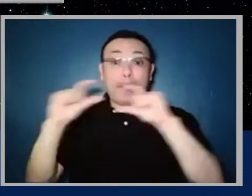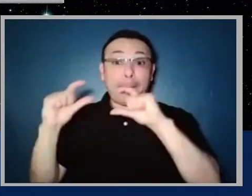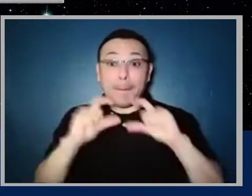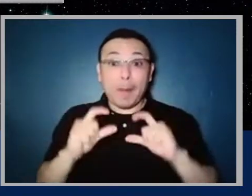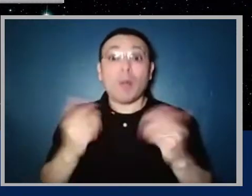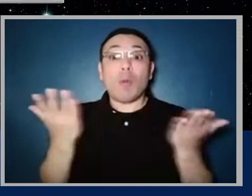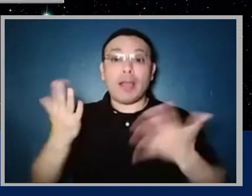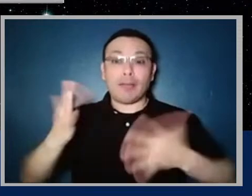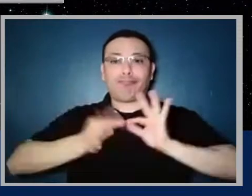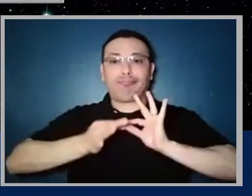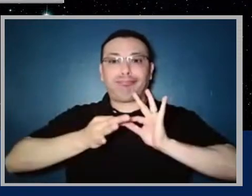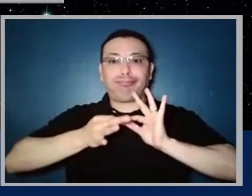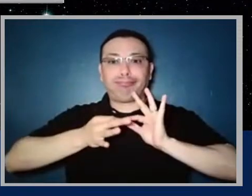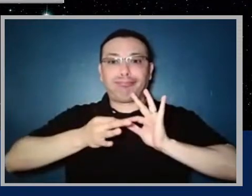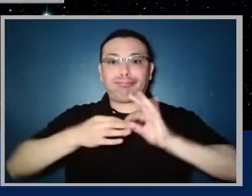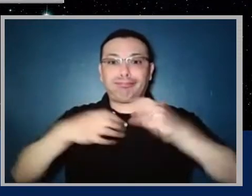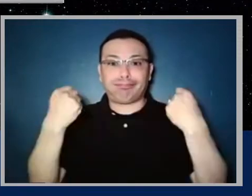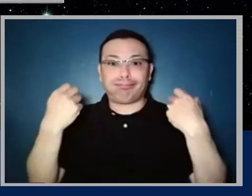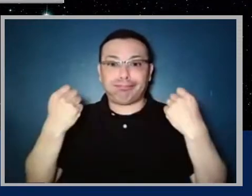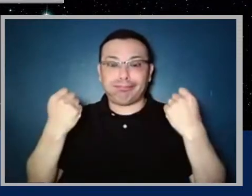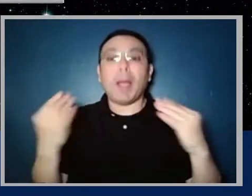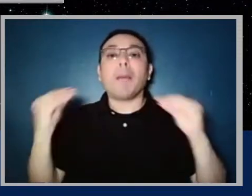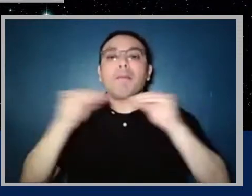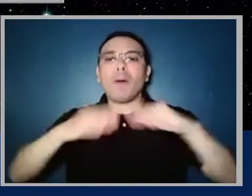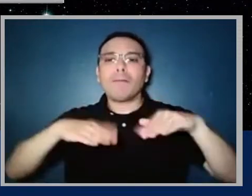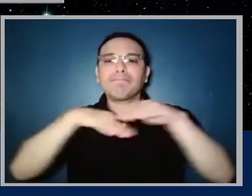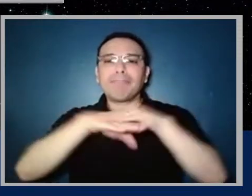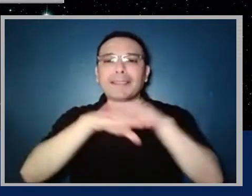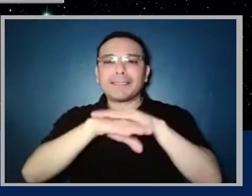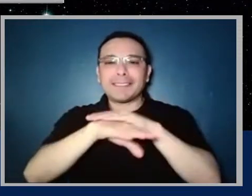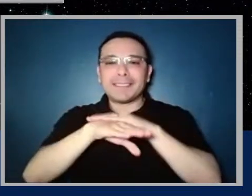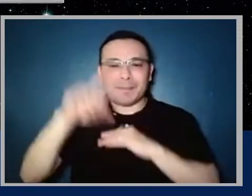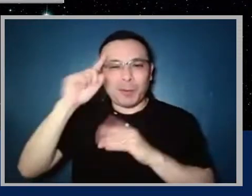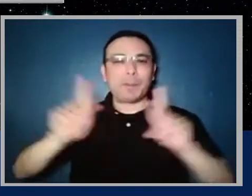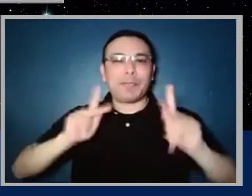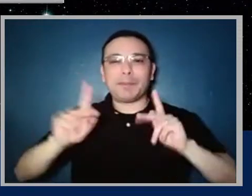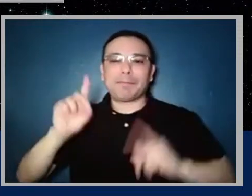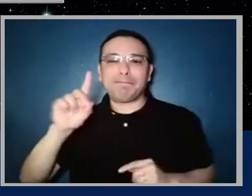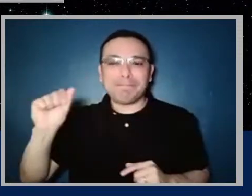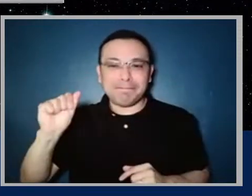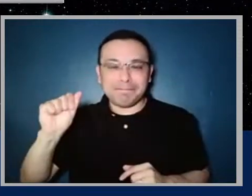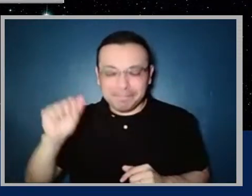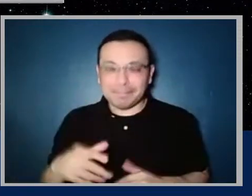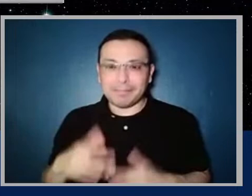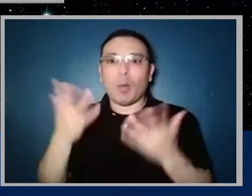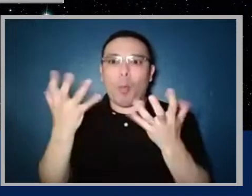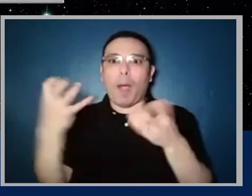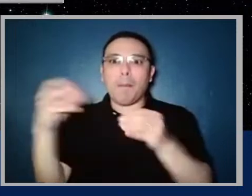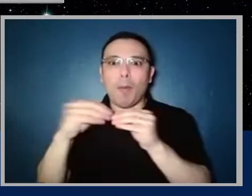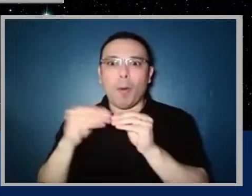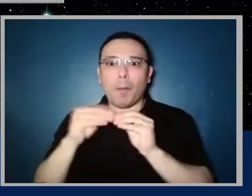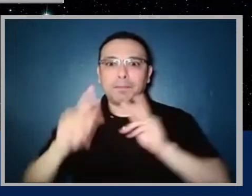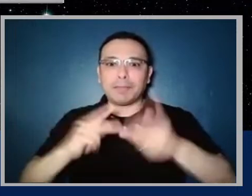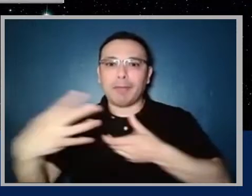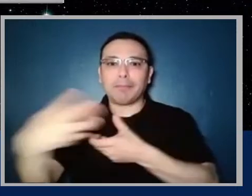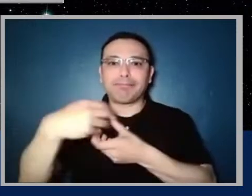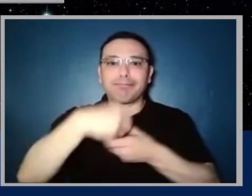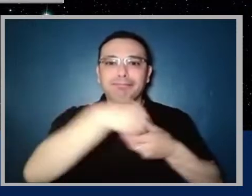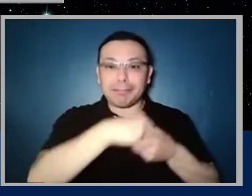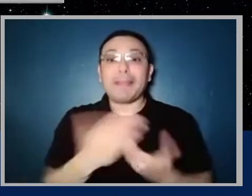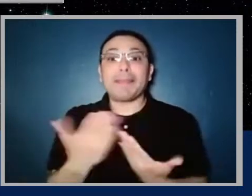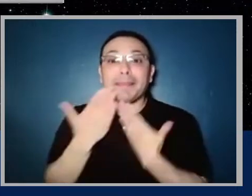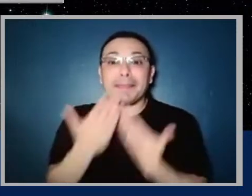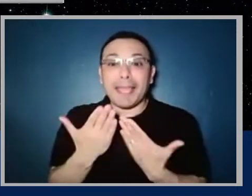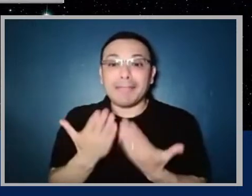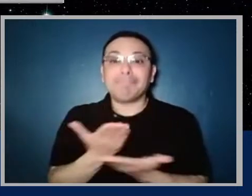ASL interpretation, increasing the access for folks who can enjoy and participate in this content. So massive thanks to the